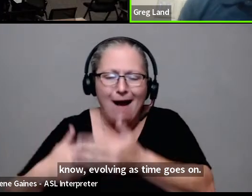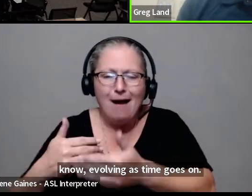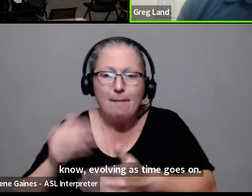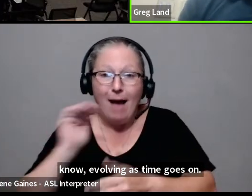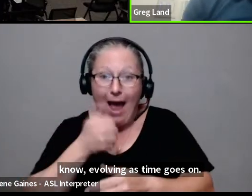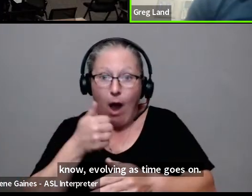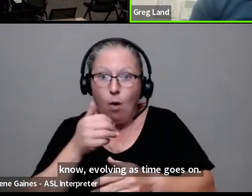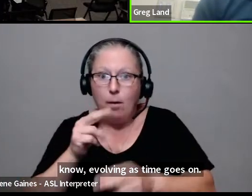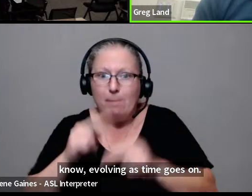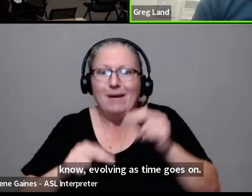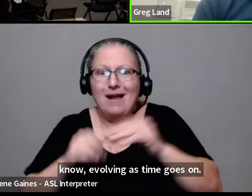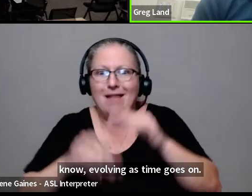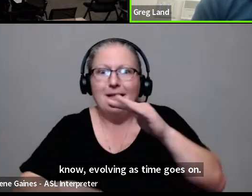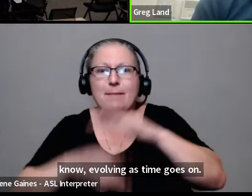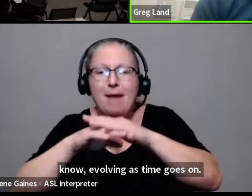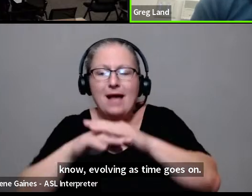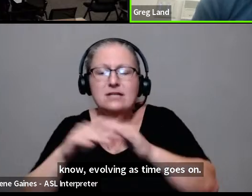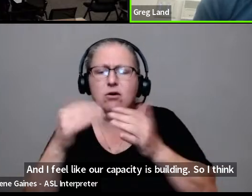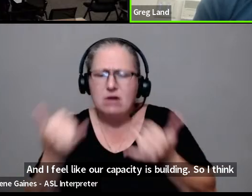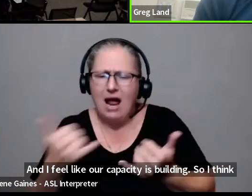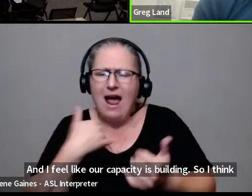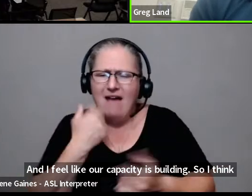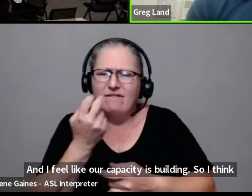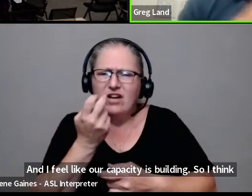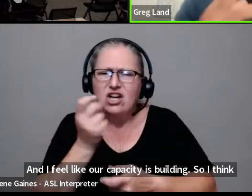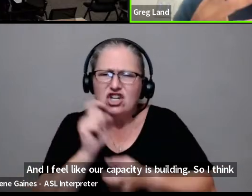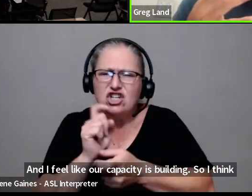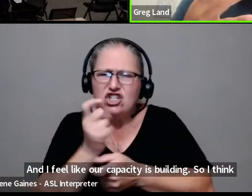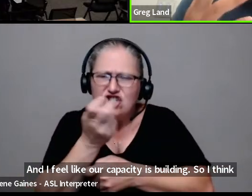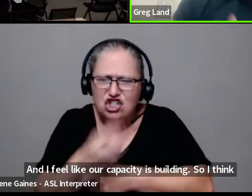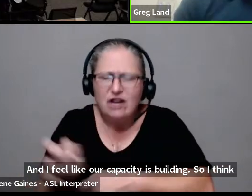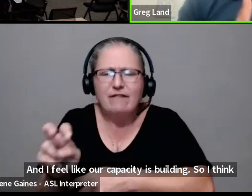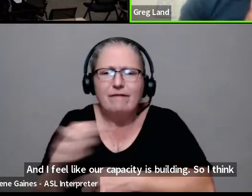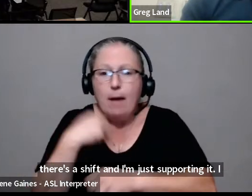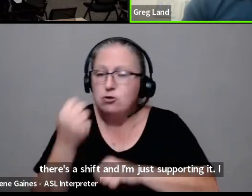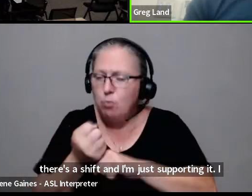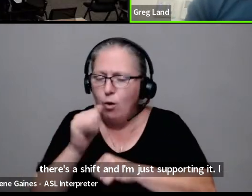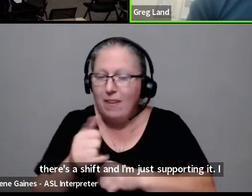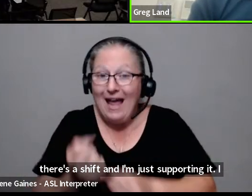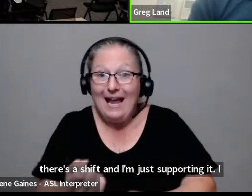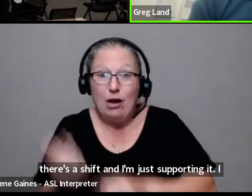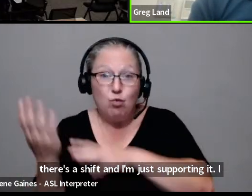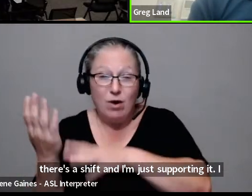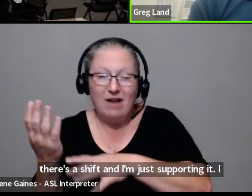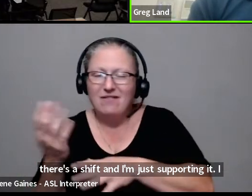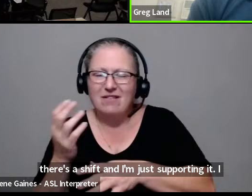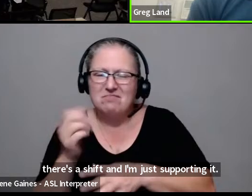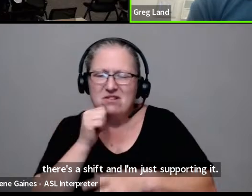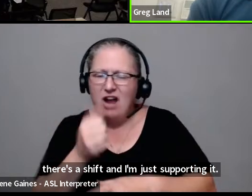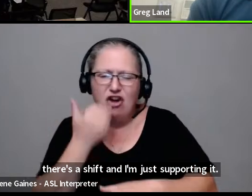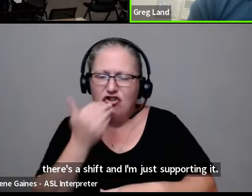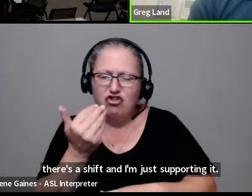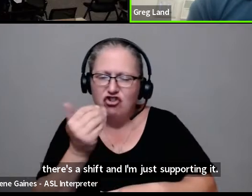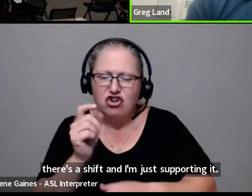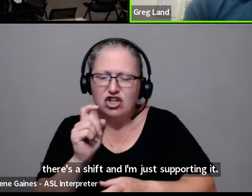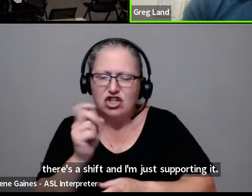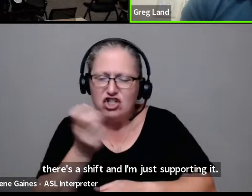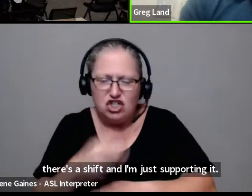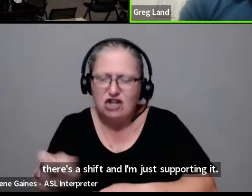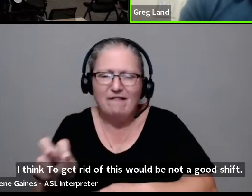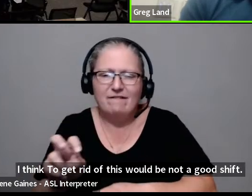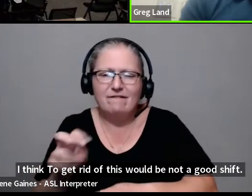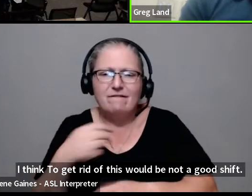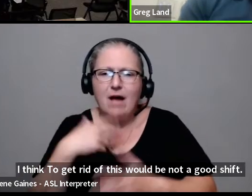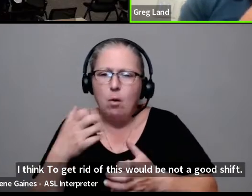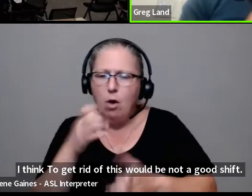is building. So I think there's a shift, and I'm just supporting that. I think to get rid of this would be not a good shift. And so I just